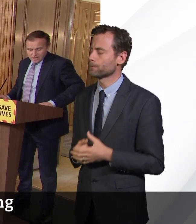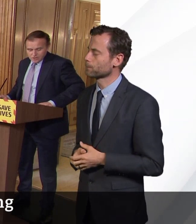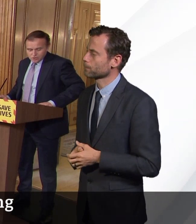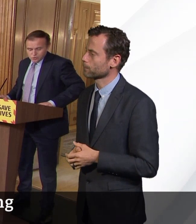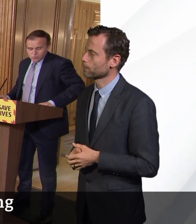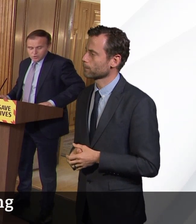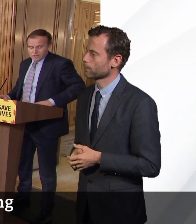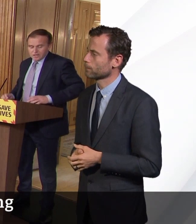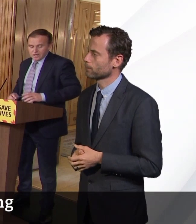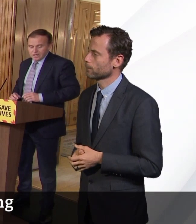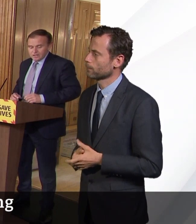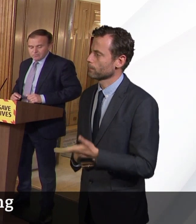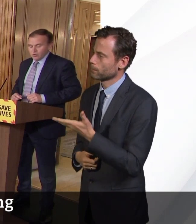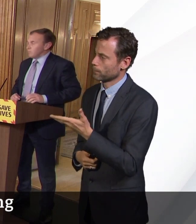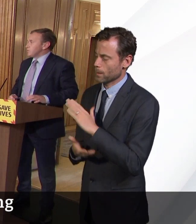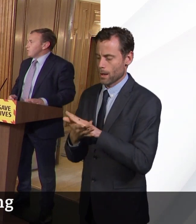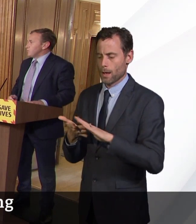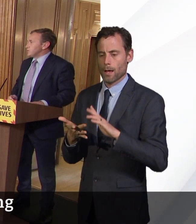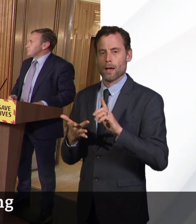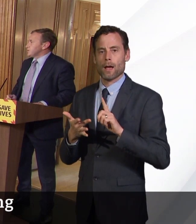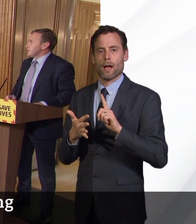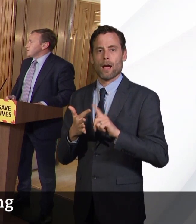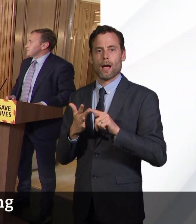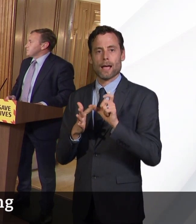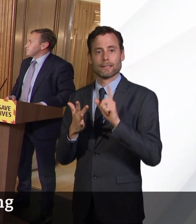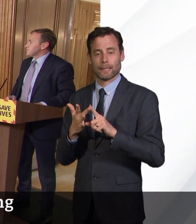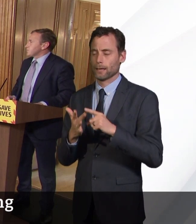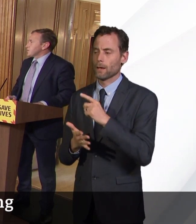Turning now to Heidi from Romford.